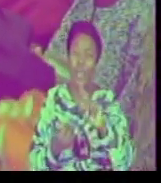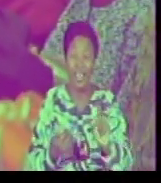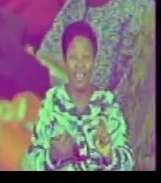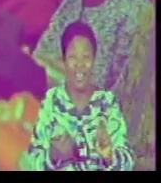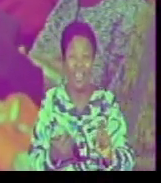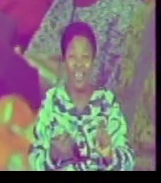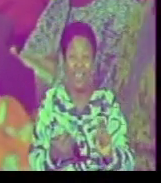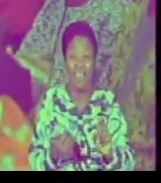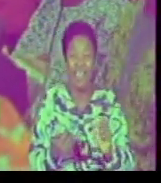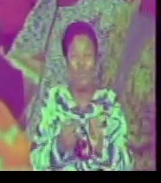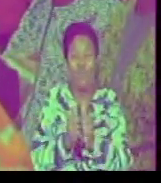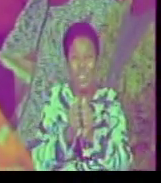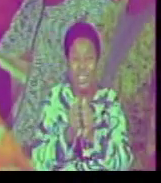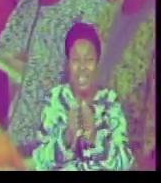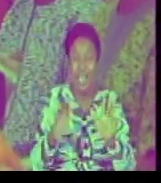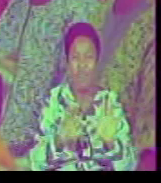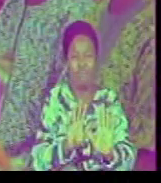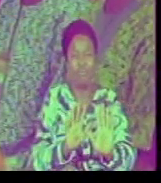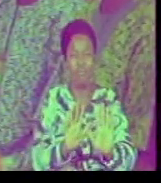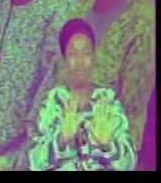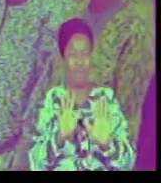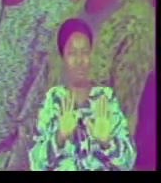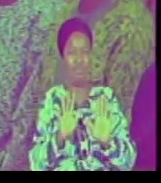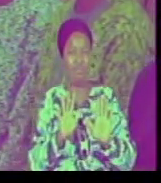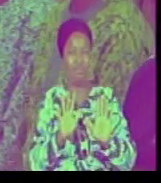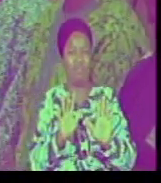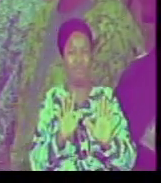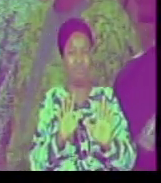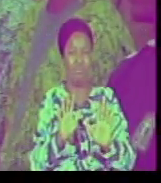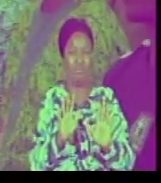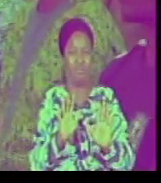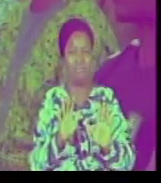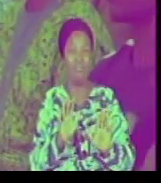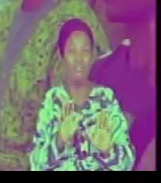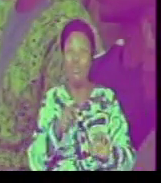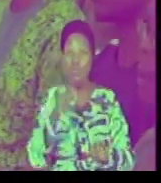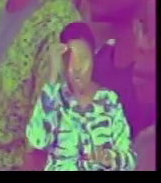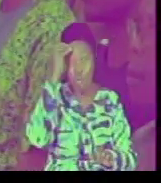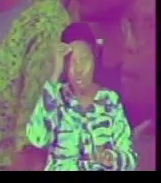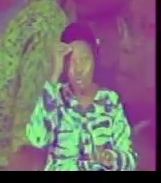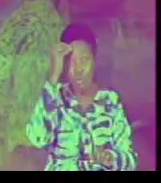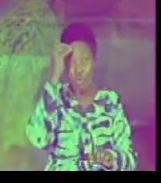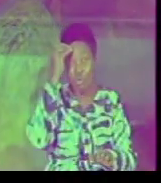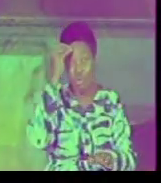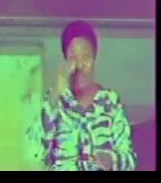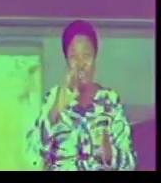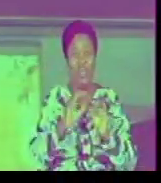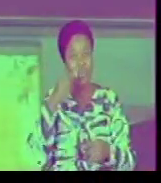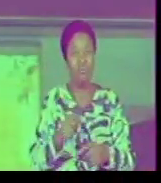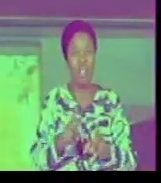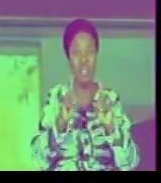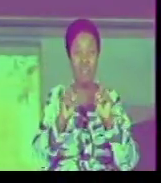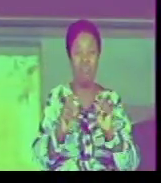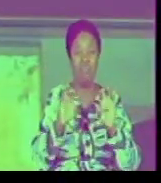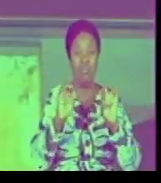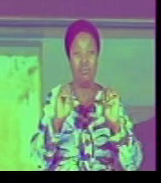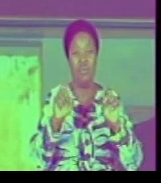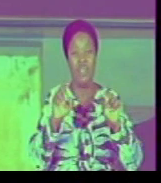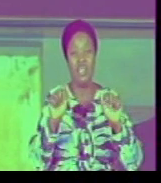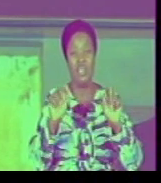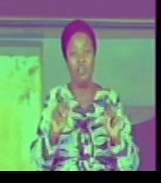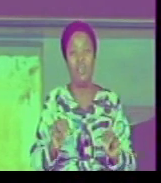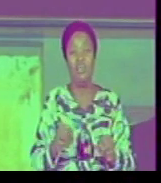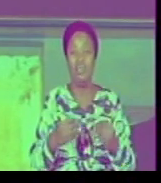Without fear. You know, if you're going to the exam hall and you're having fear, that fear will knock off